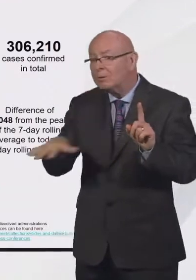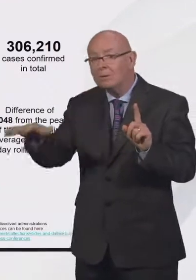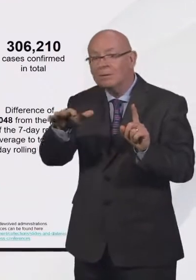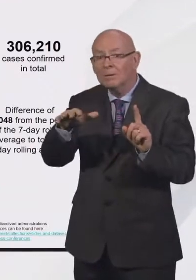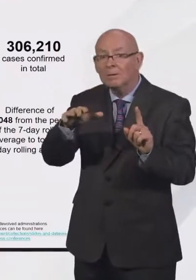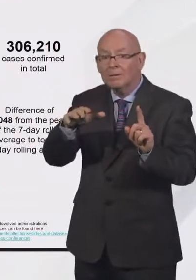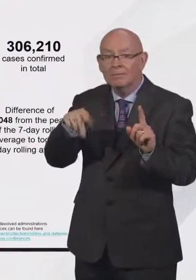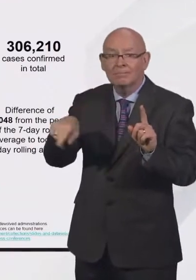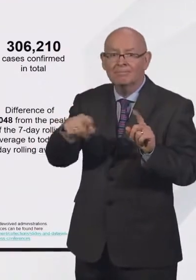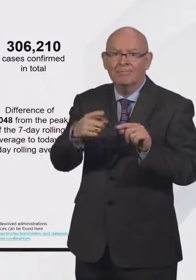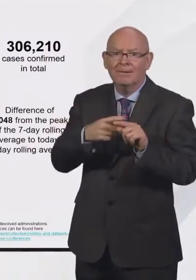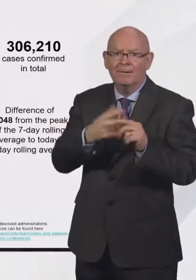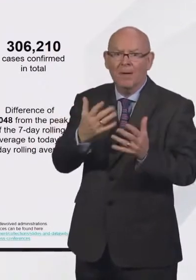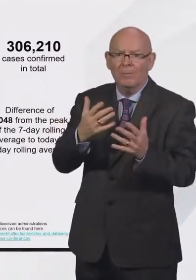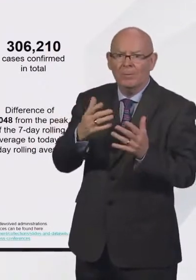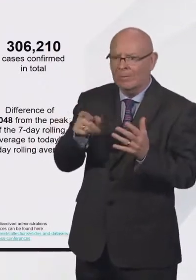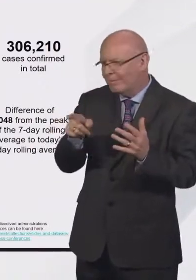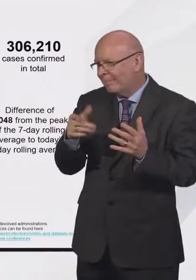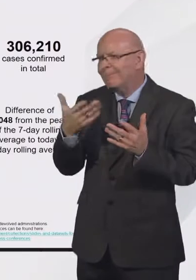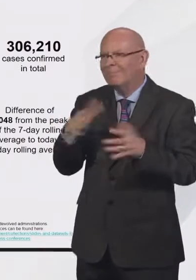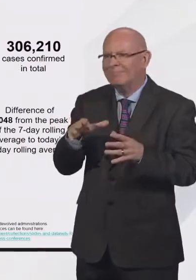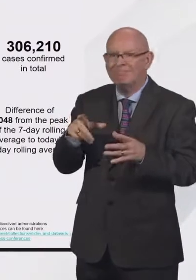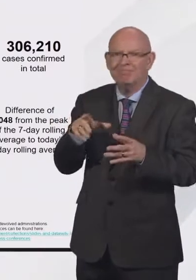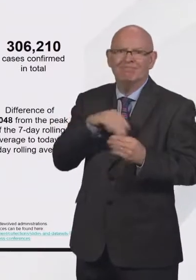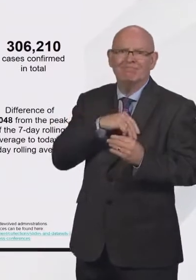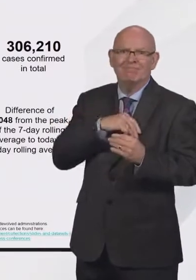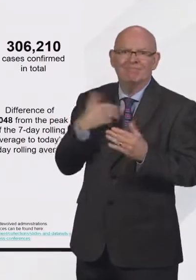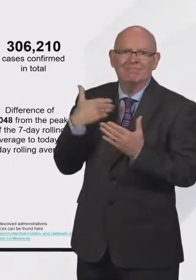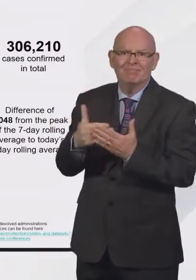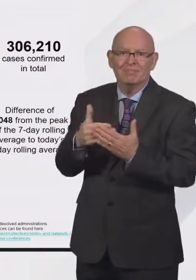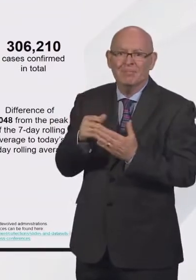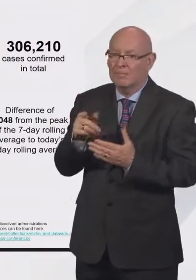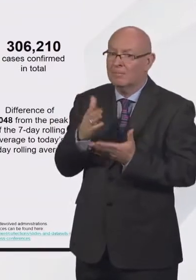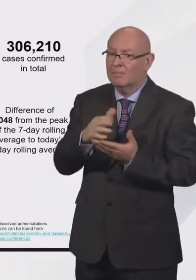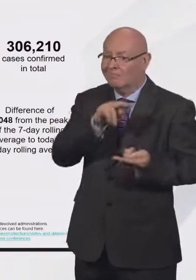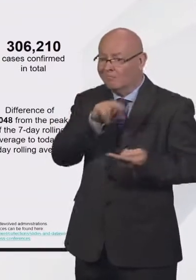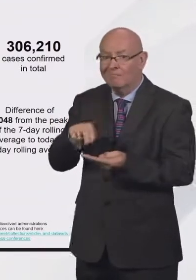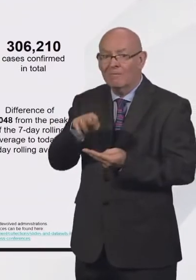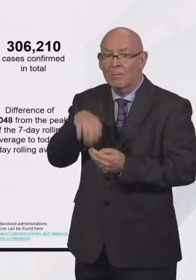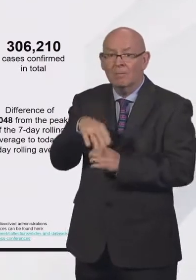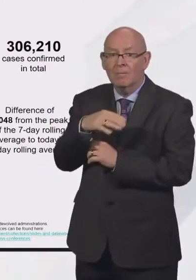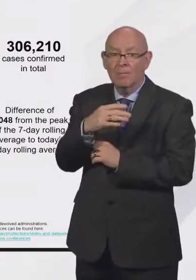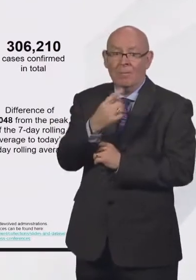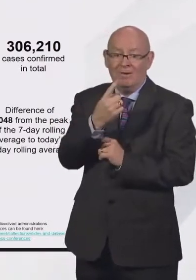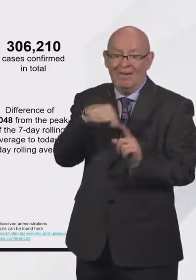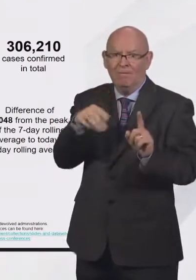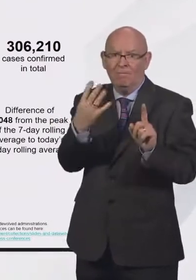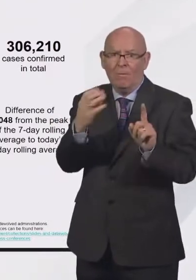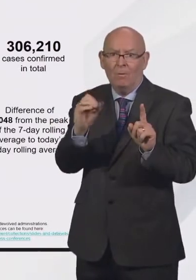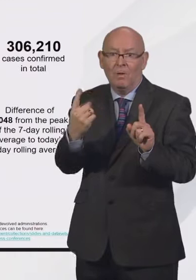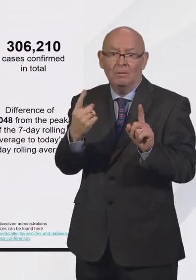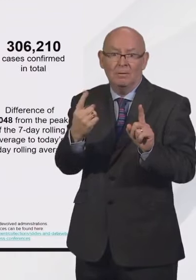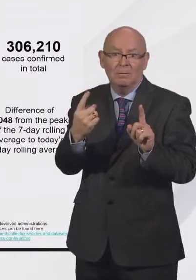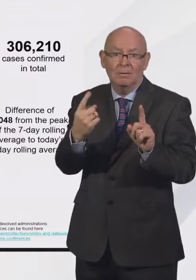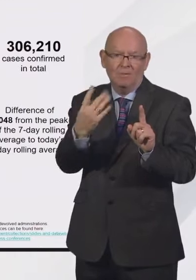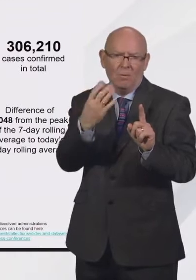SAGE believes infections across the UK are shrinking at a steady rate of between 4 and